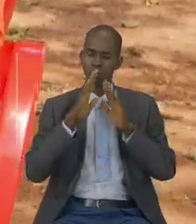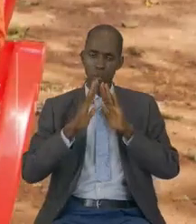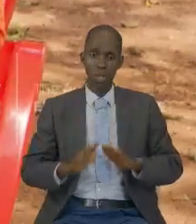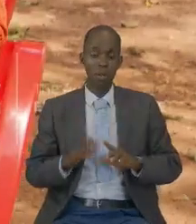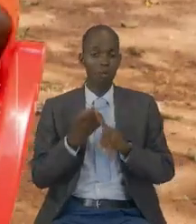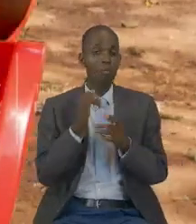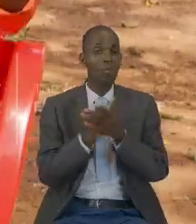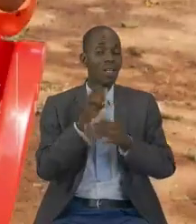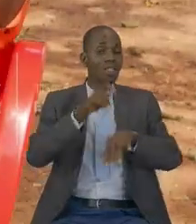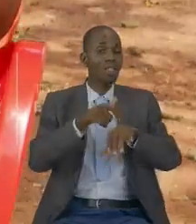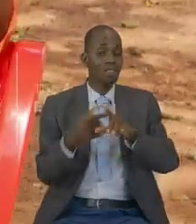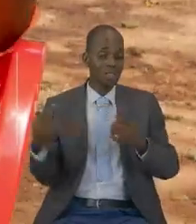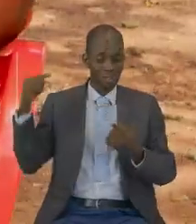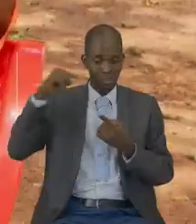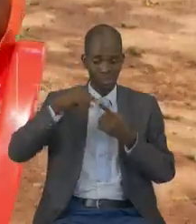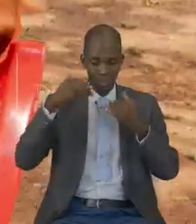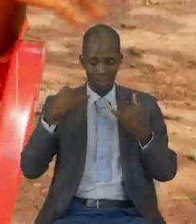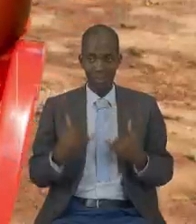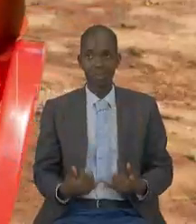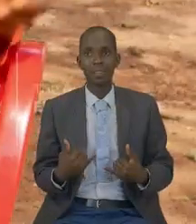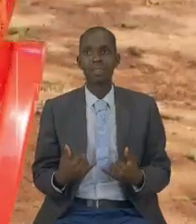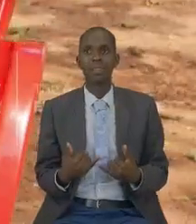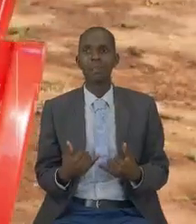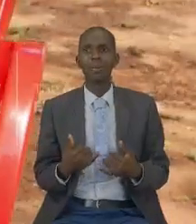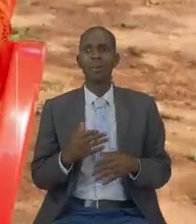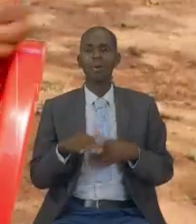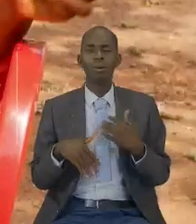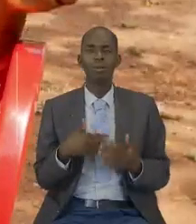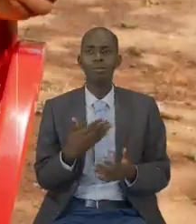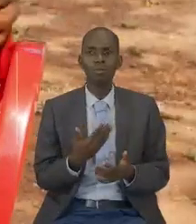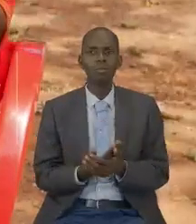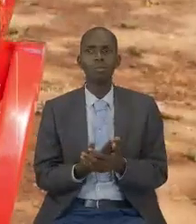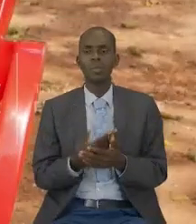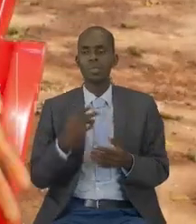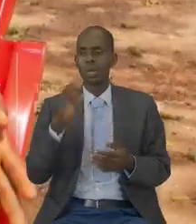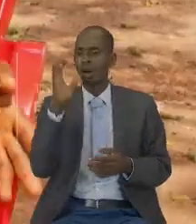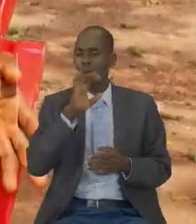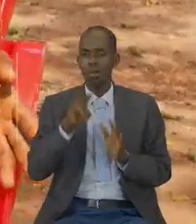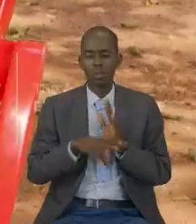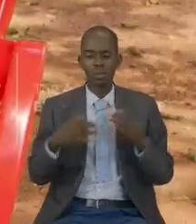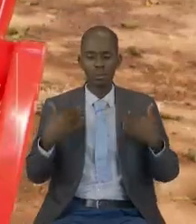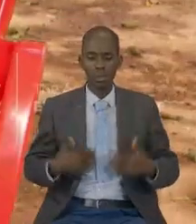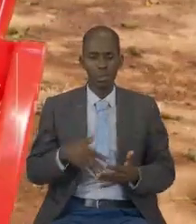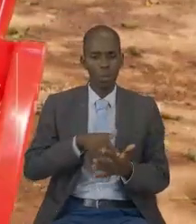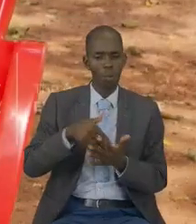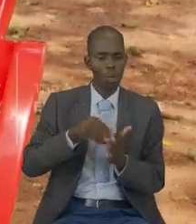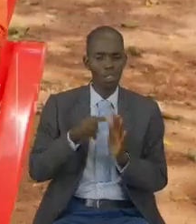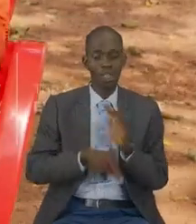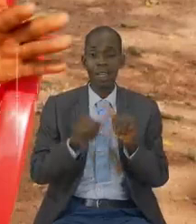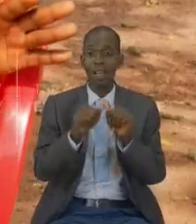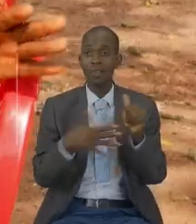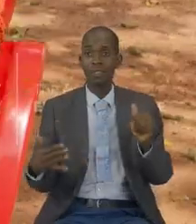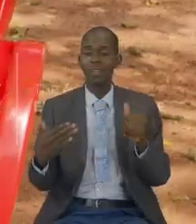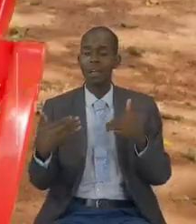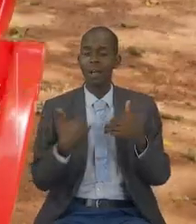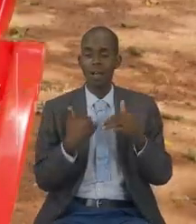till now, both the body pains and hotness of the body and weakness, everything has